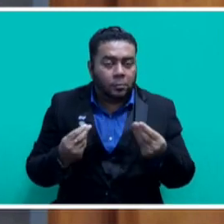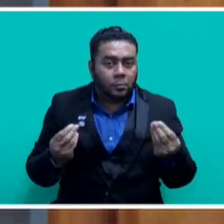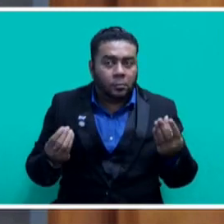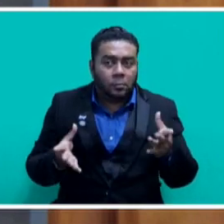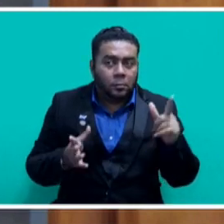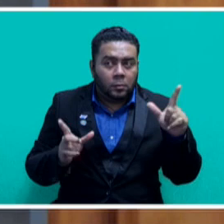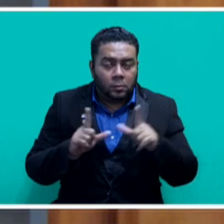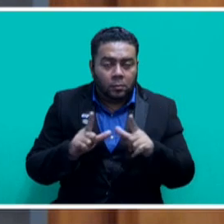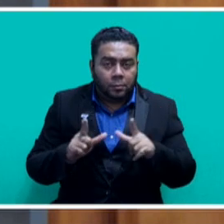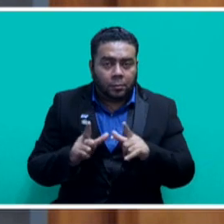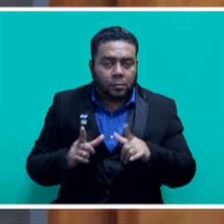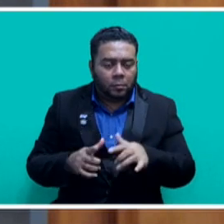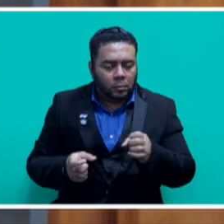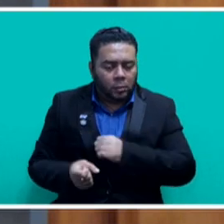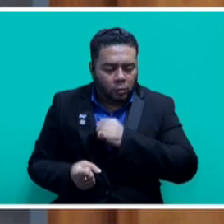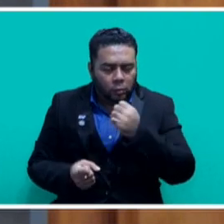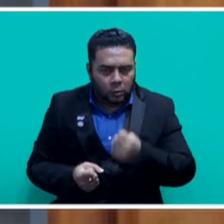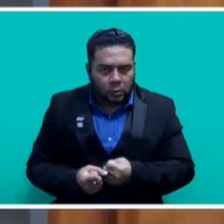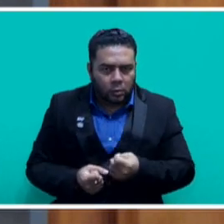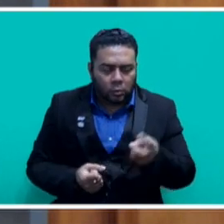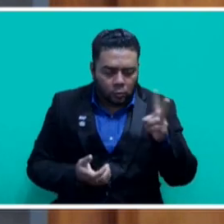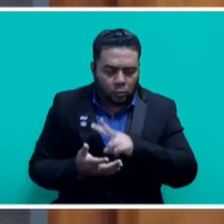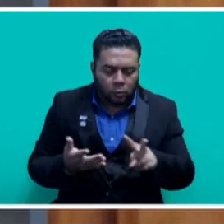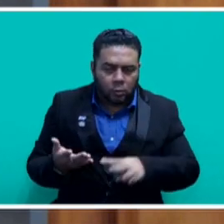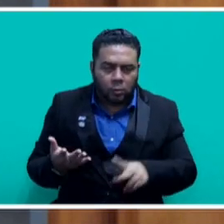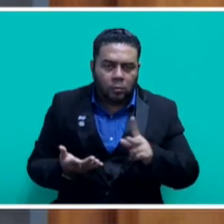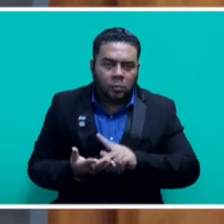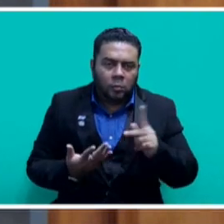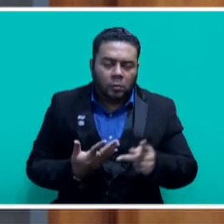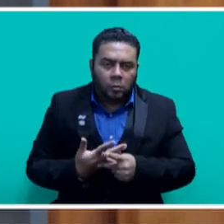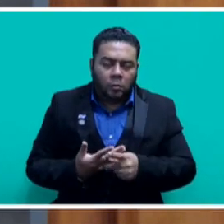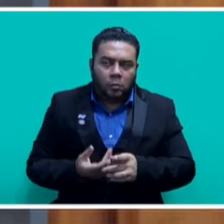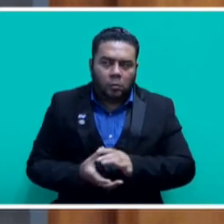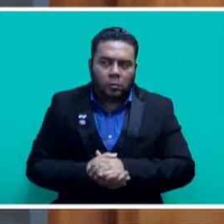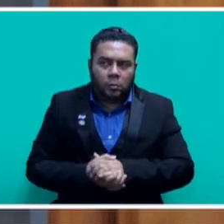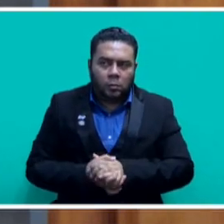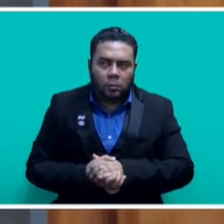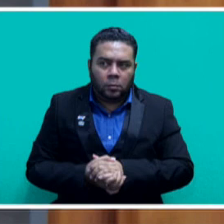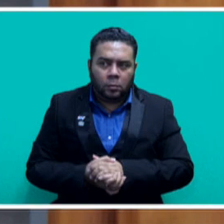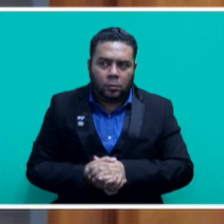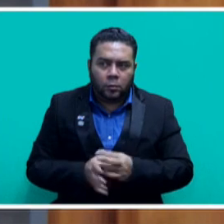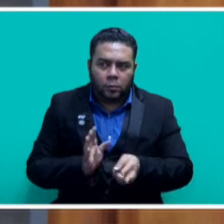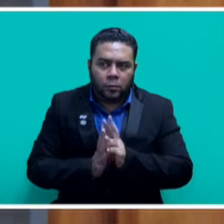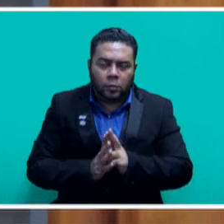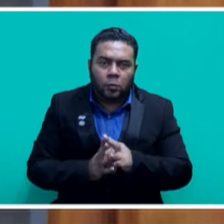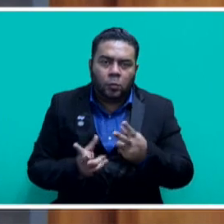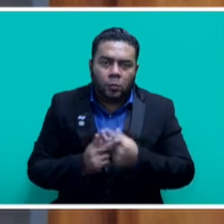license and strengthening the reading program for the curriculum review with an